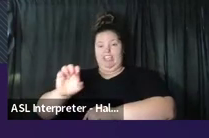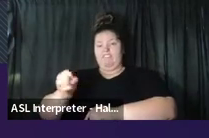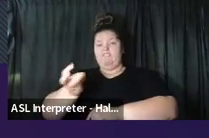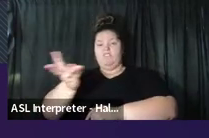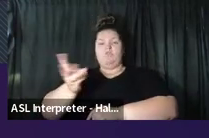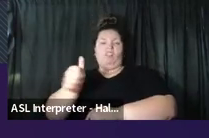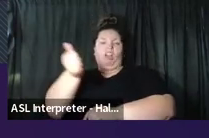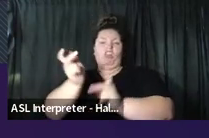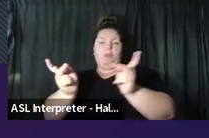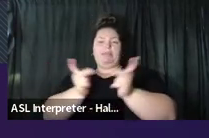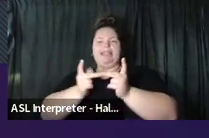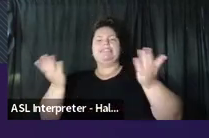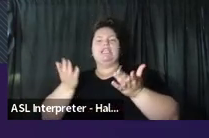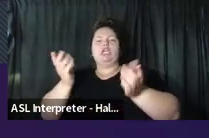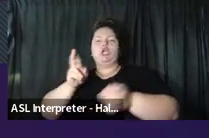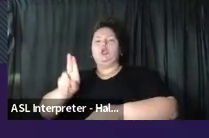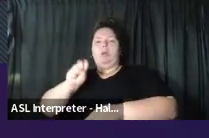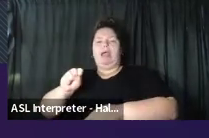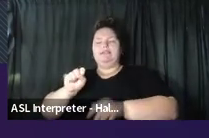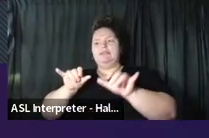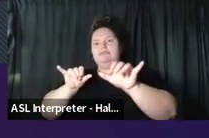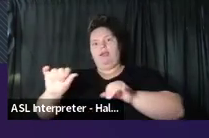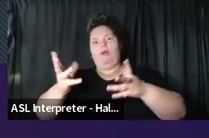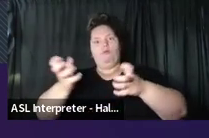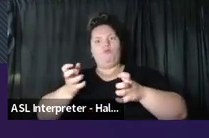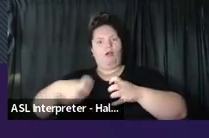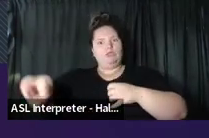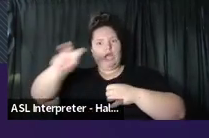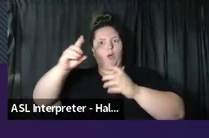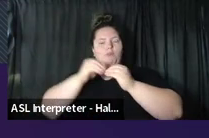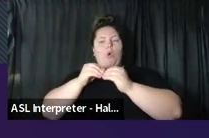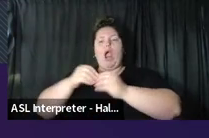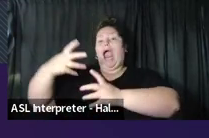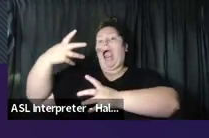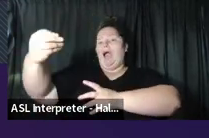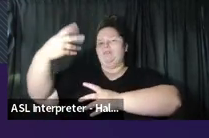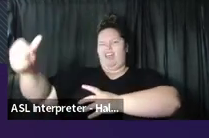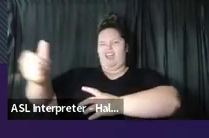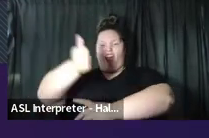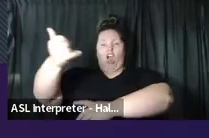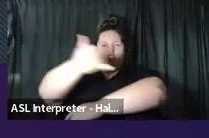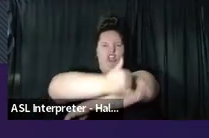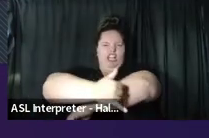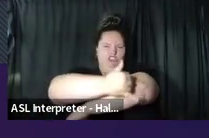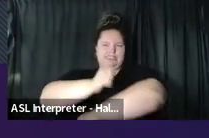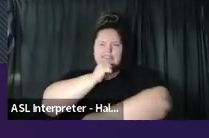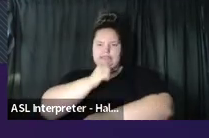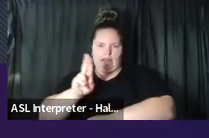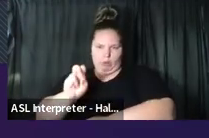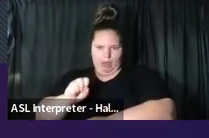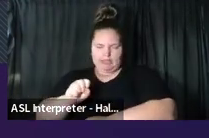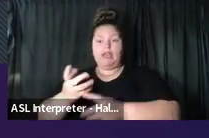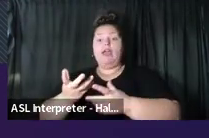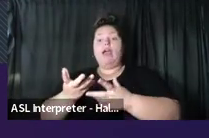States. Still looking to travel more outside of the United States. I'd love to do like an accessible